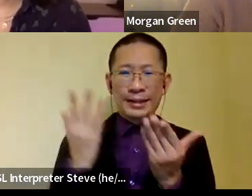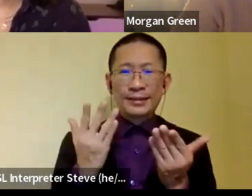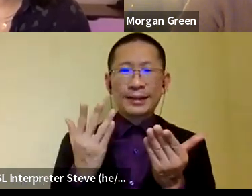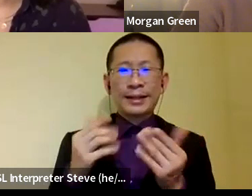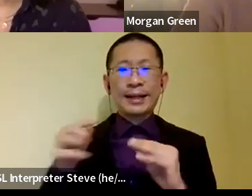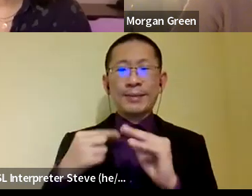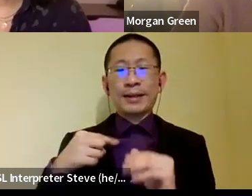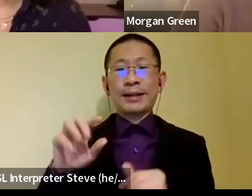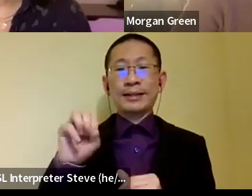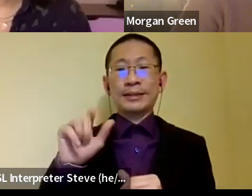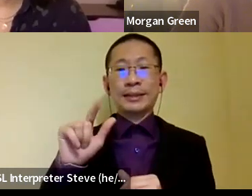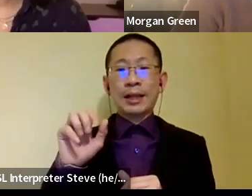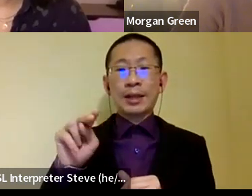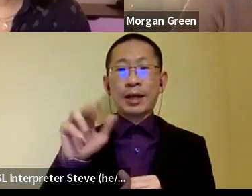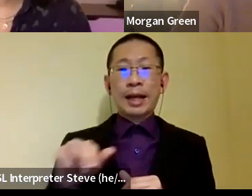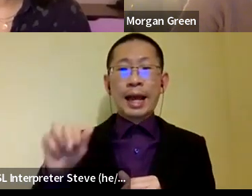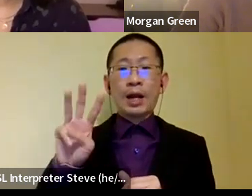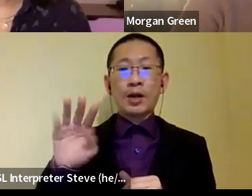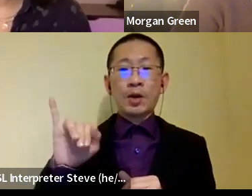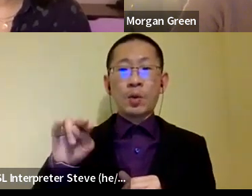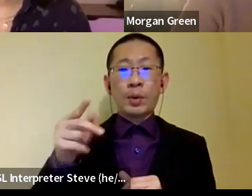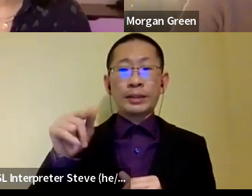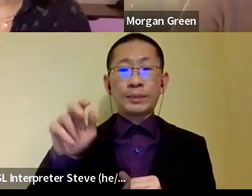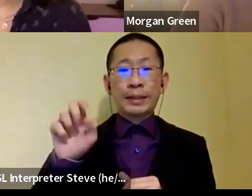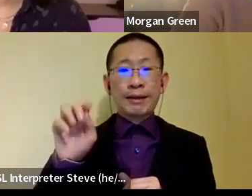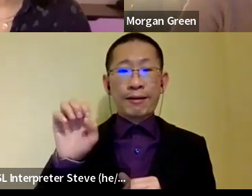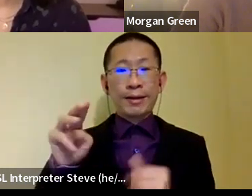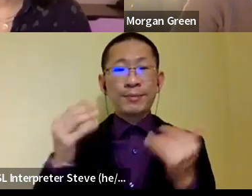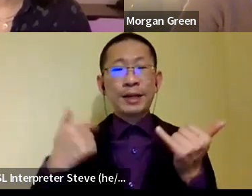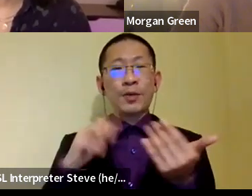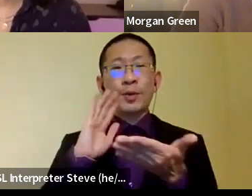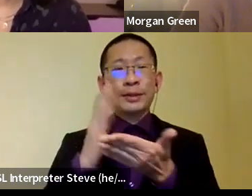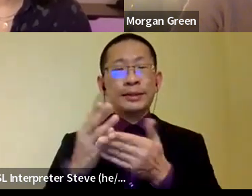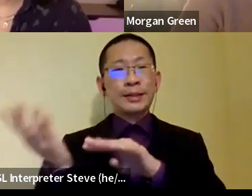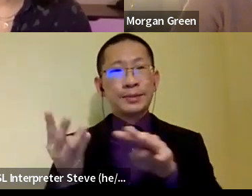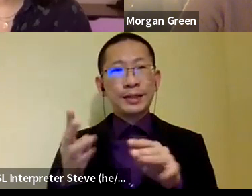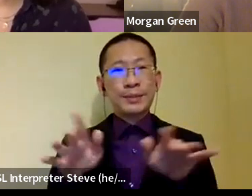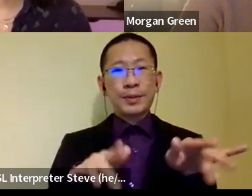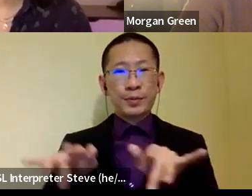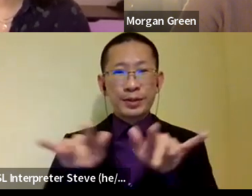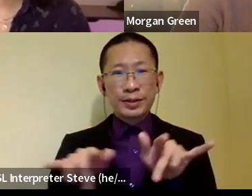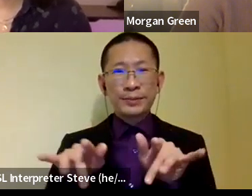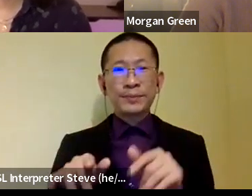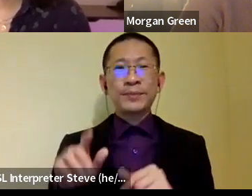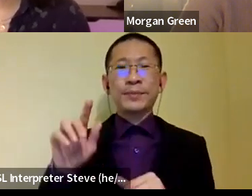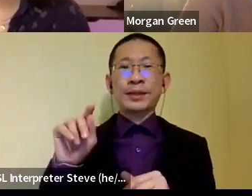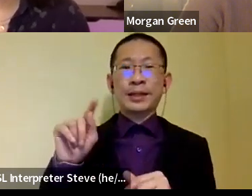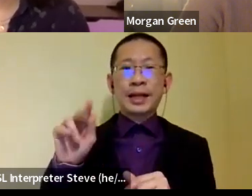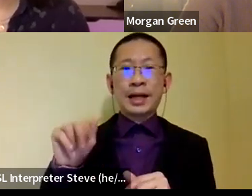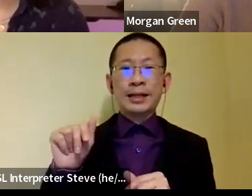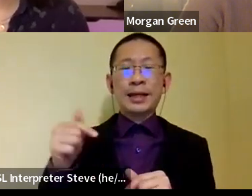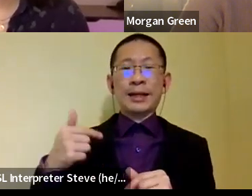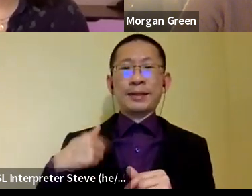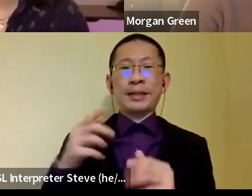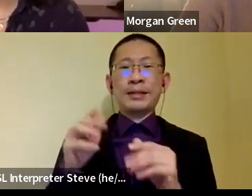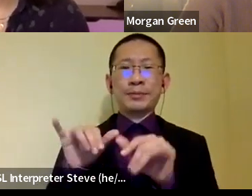at salons@wingspace.com. And on that note, we're going to stop streaming and recording. Tanya and myself will stay on the Zoom